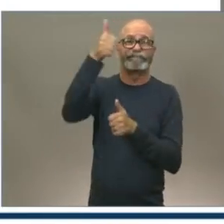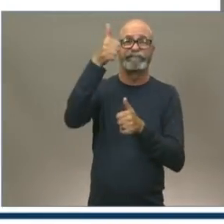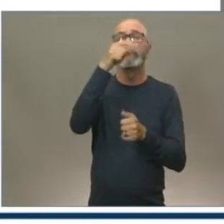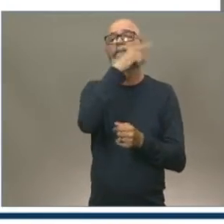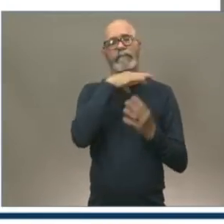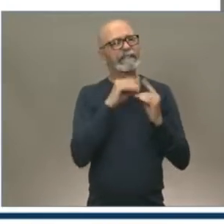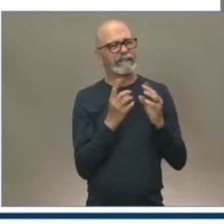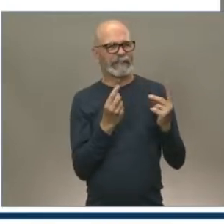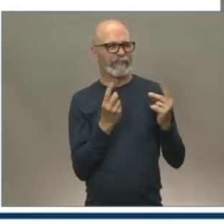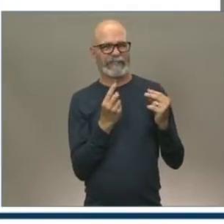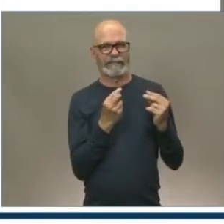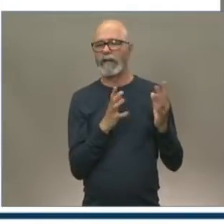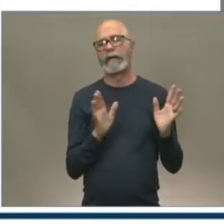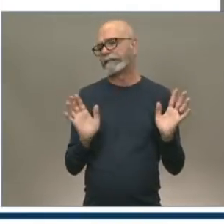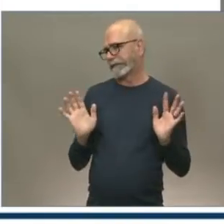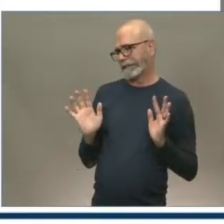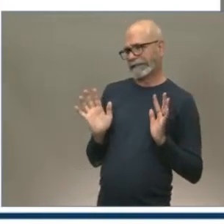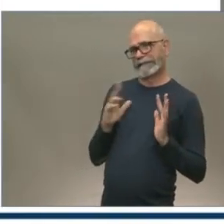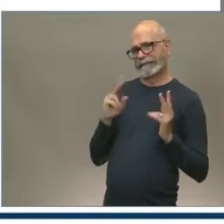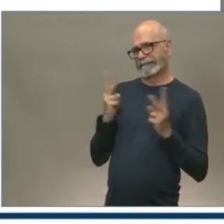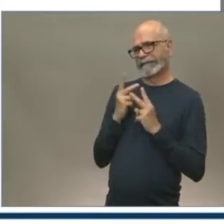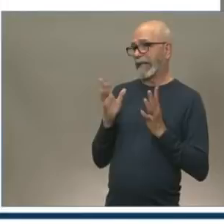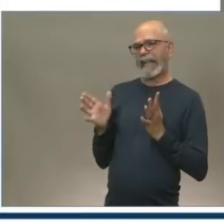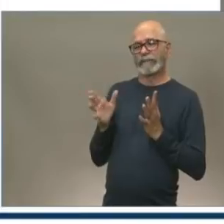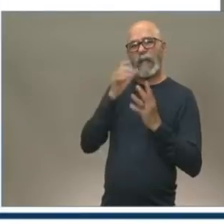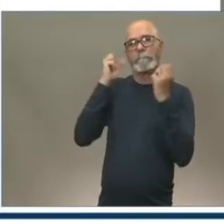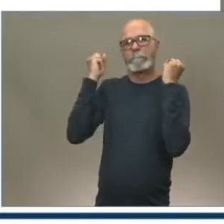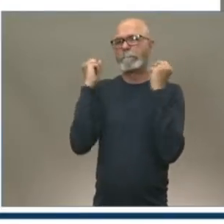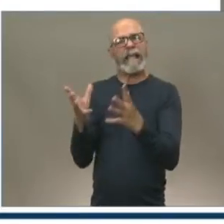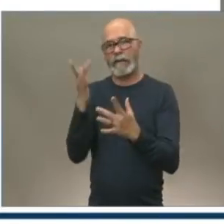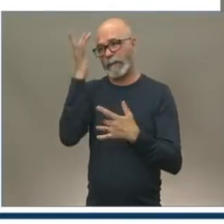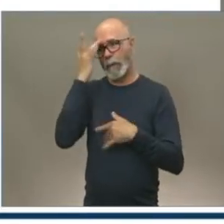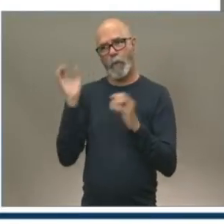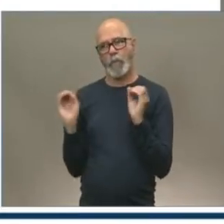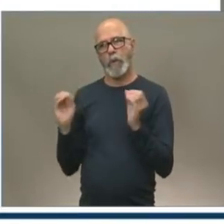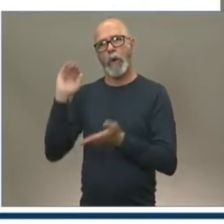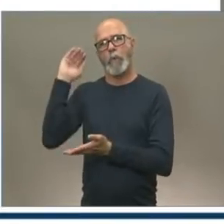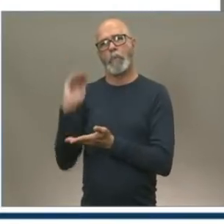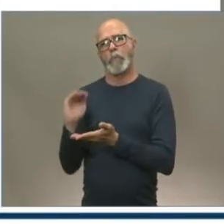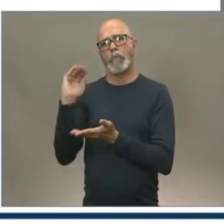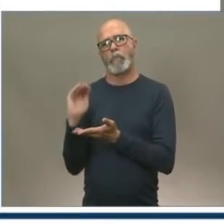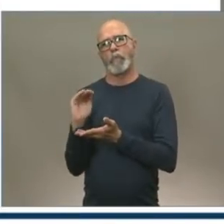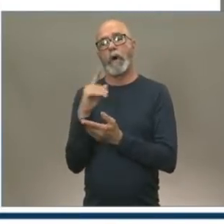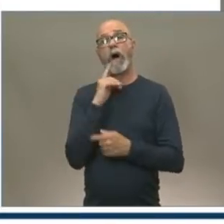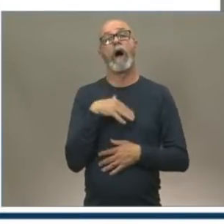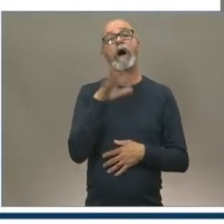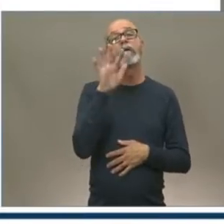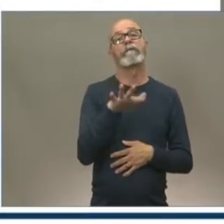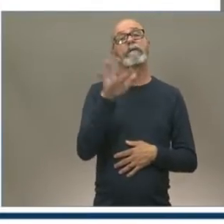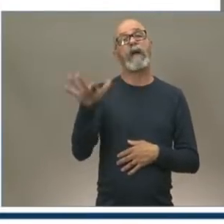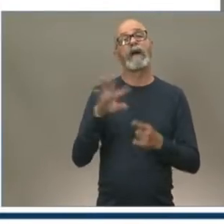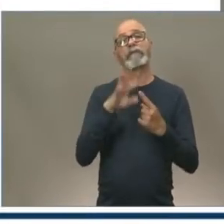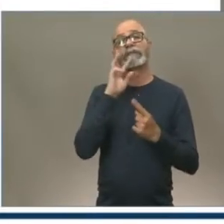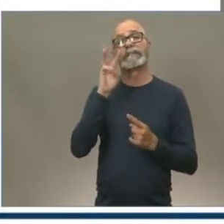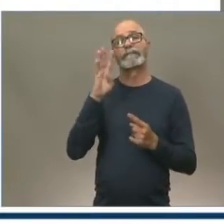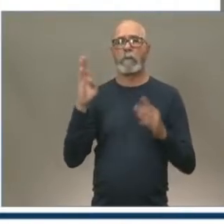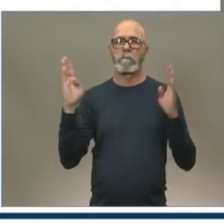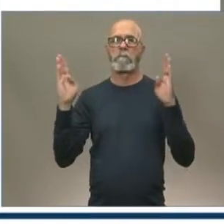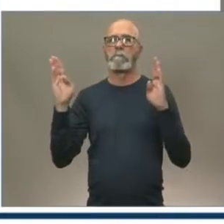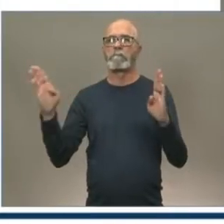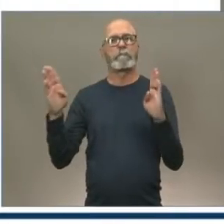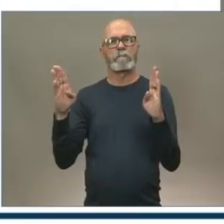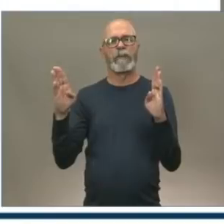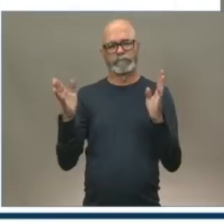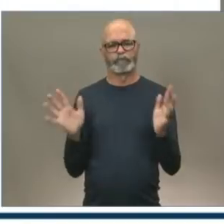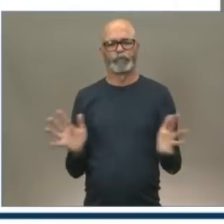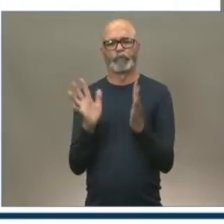because of our good epidemiology, we're going to continue to use AstraZeneca for the 55 to 64-year-olds, simply because of that massive evidence